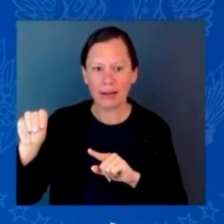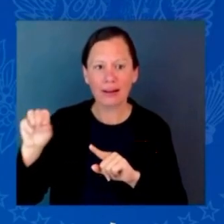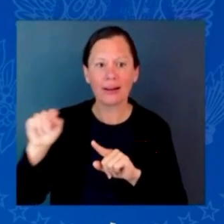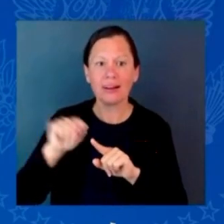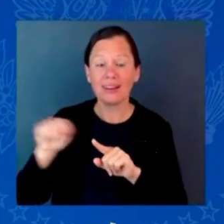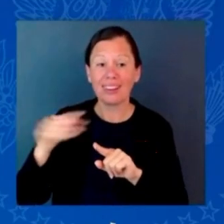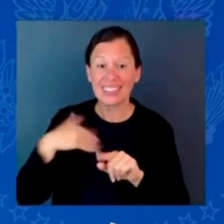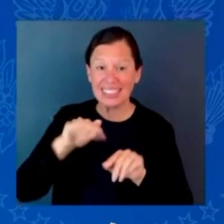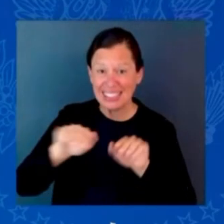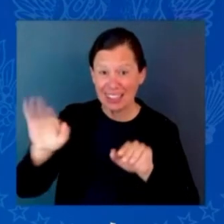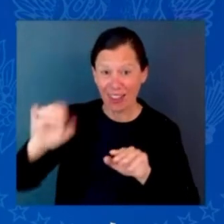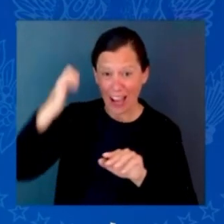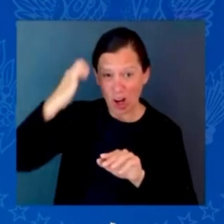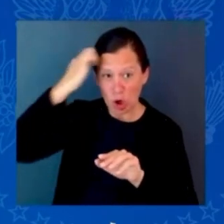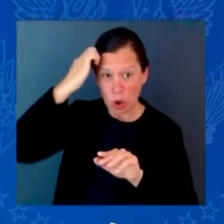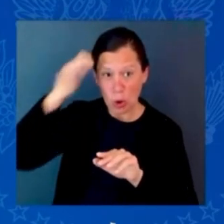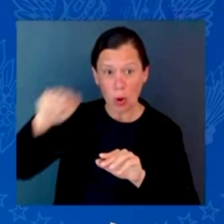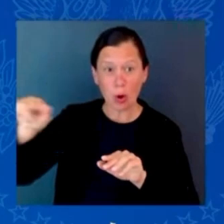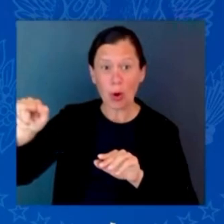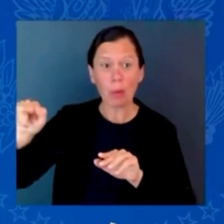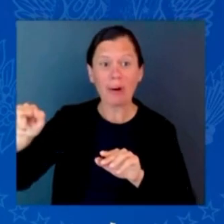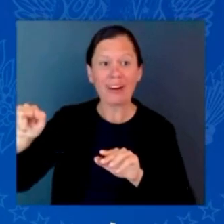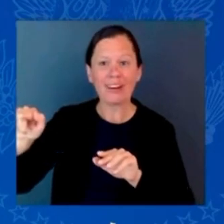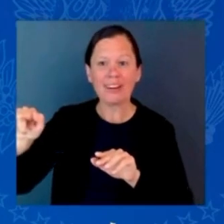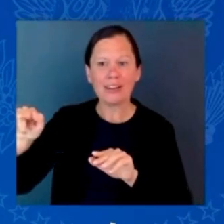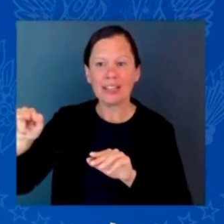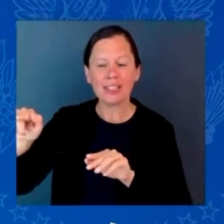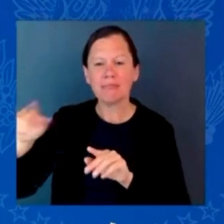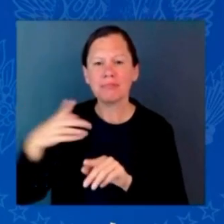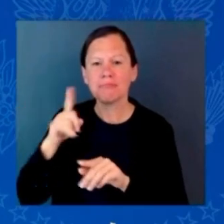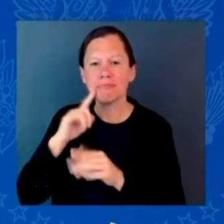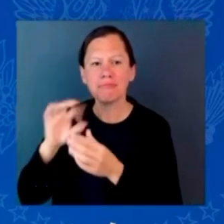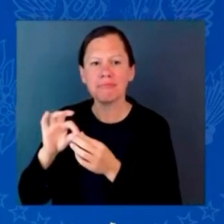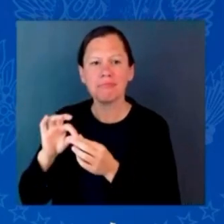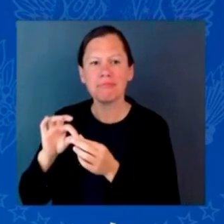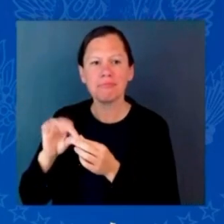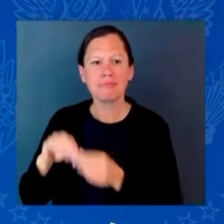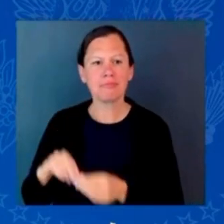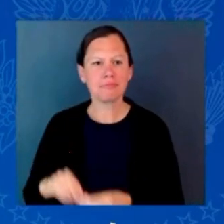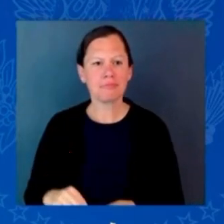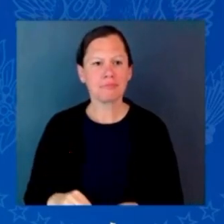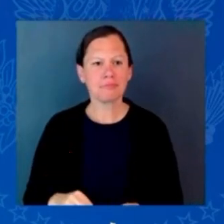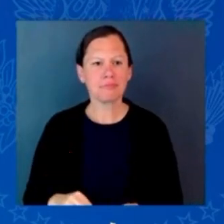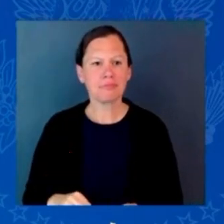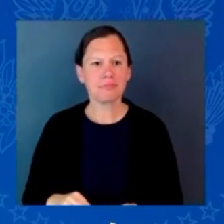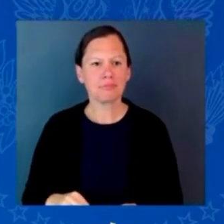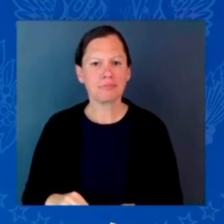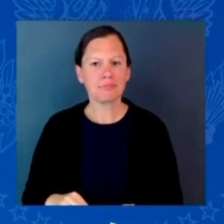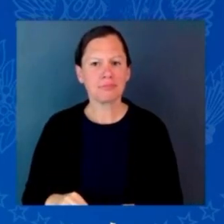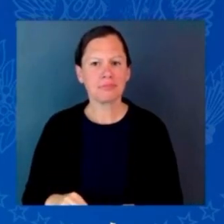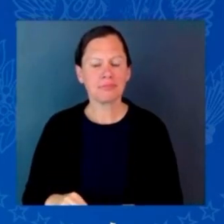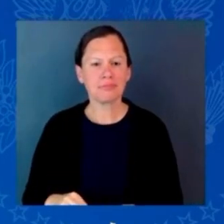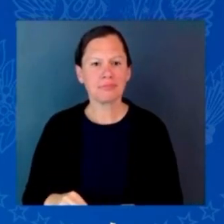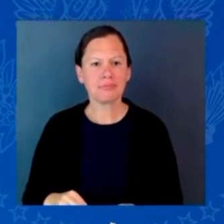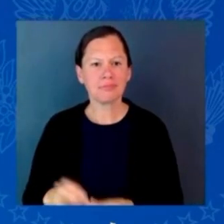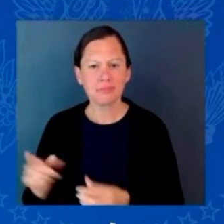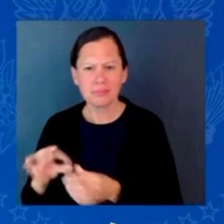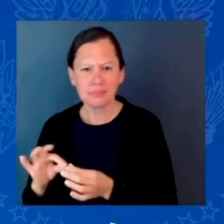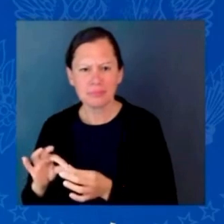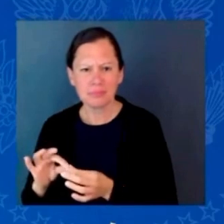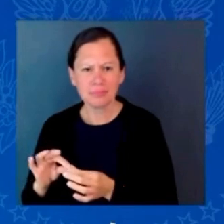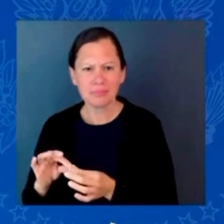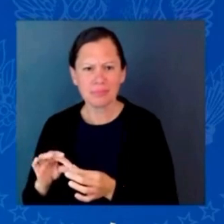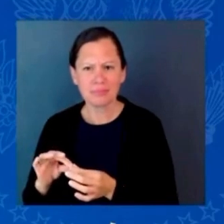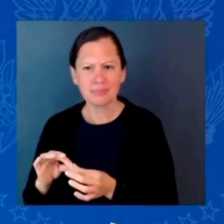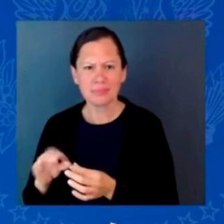today, I wanted to, well, maybe he is speaking today. I had a note he wasn't speaking. At any rate, I'm